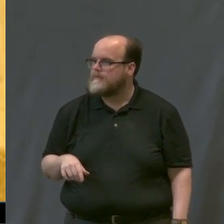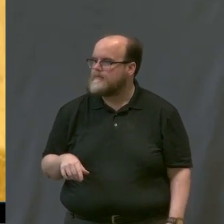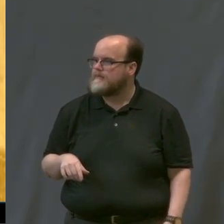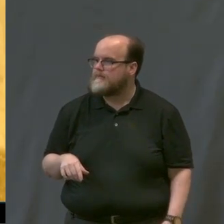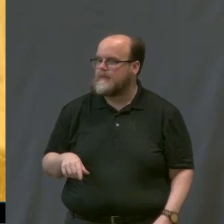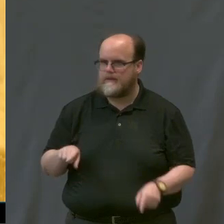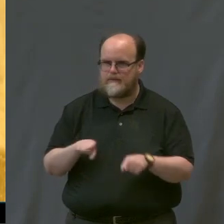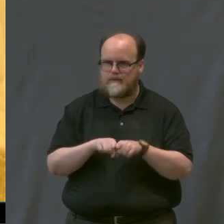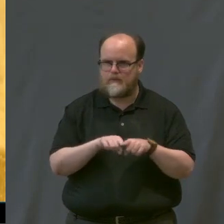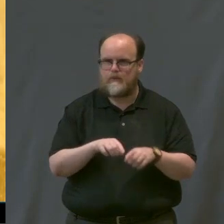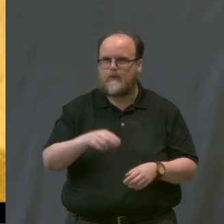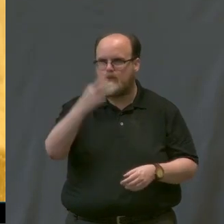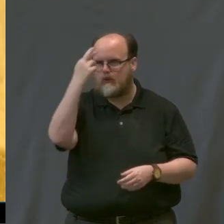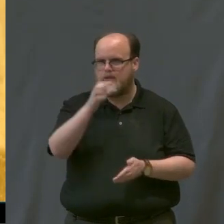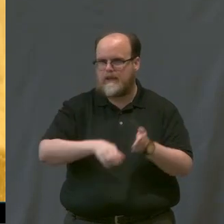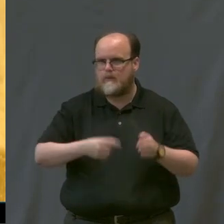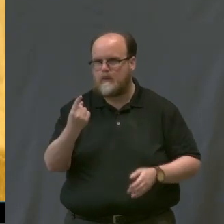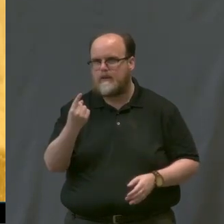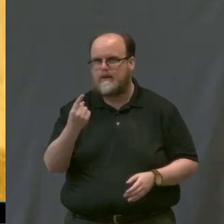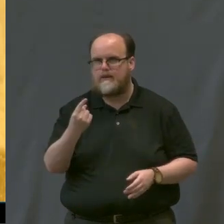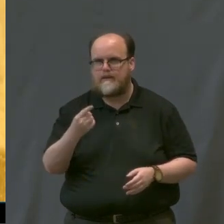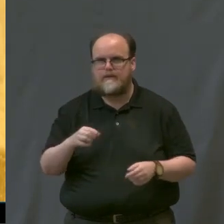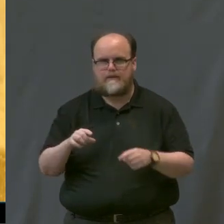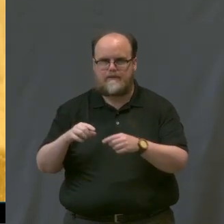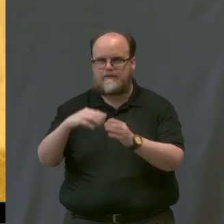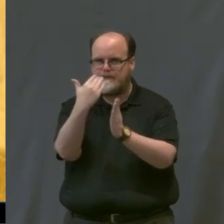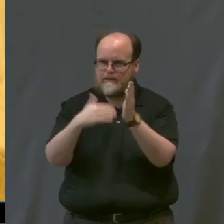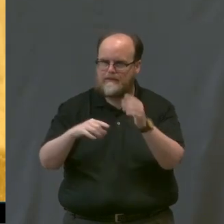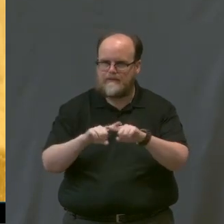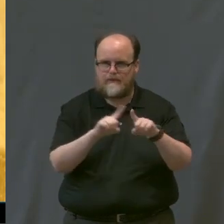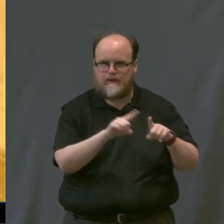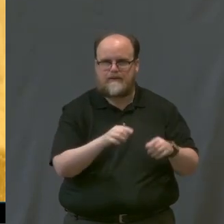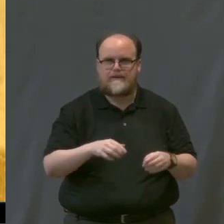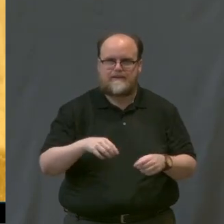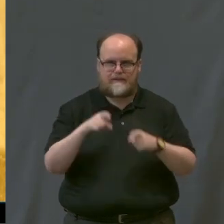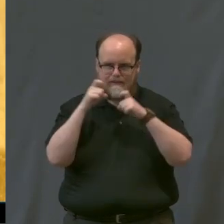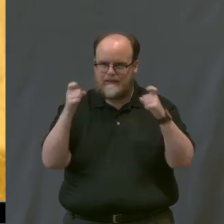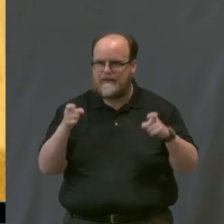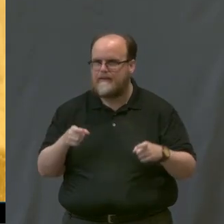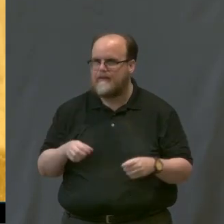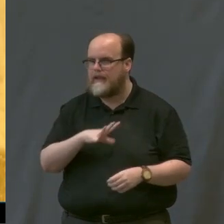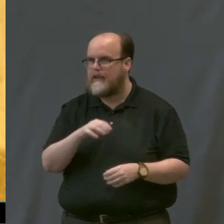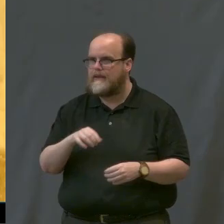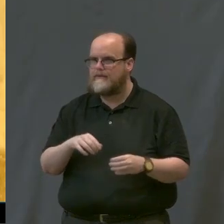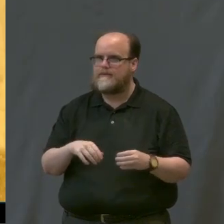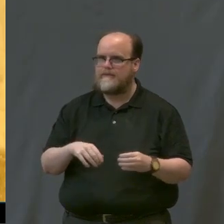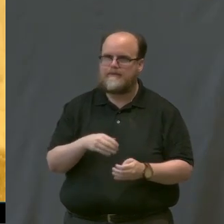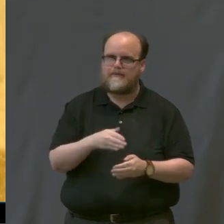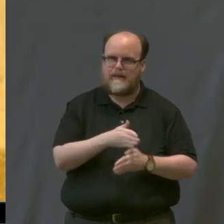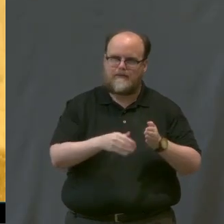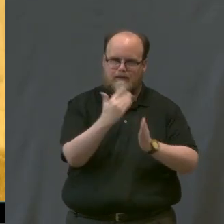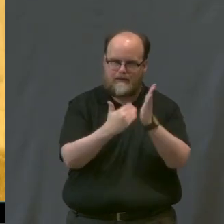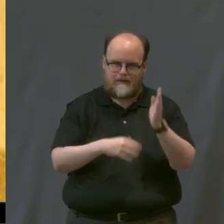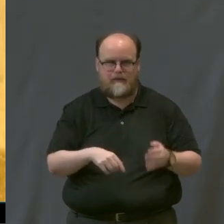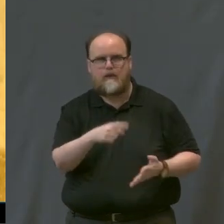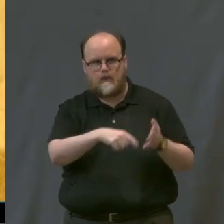Similar to Romans chapter 1, that talks about the different sins that people are practicing, and those who approve of them will be guilty